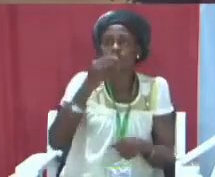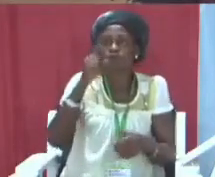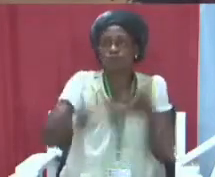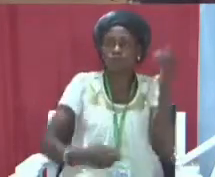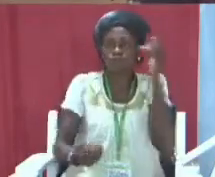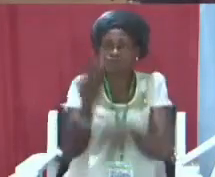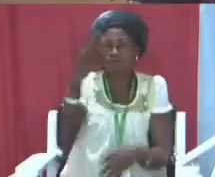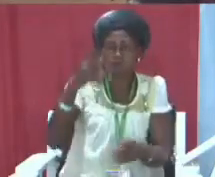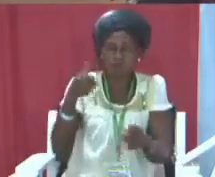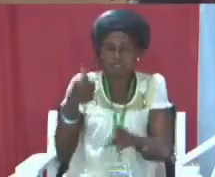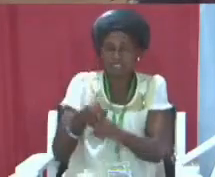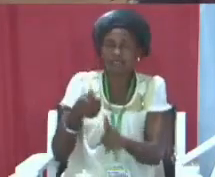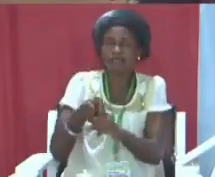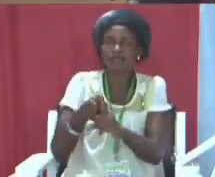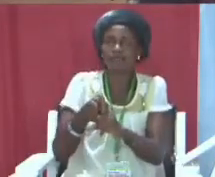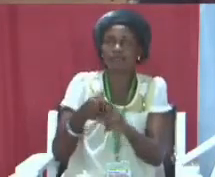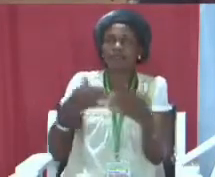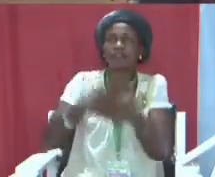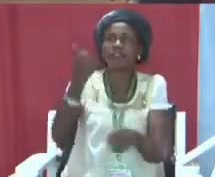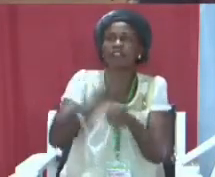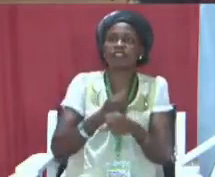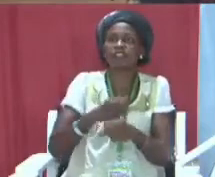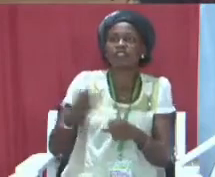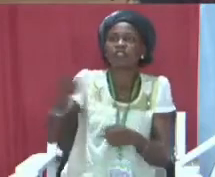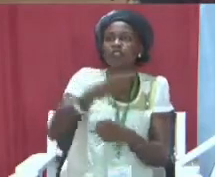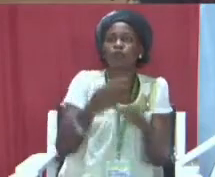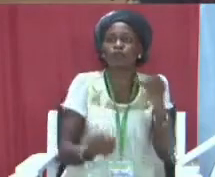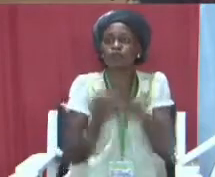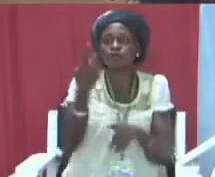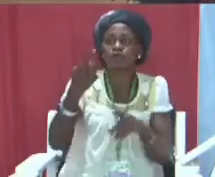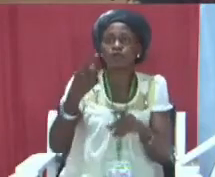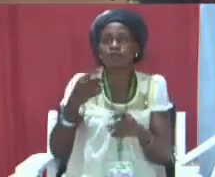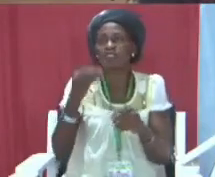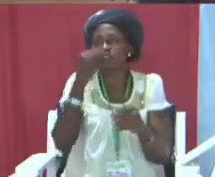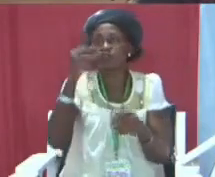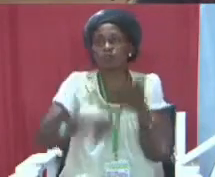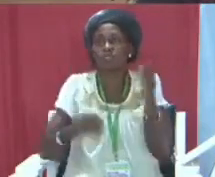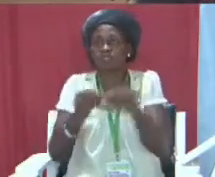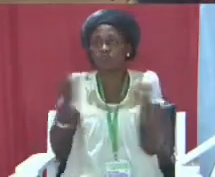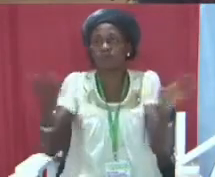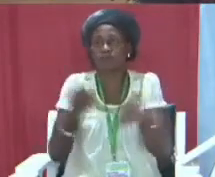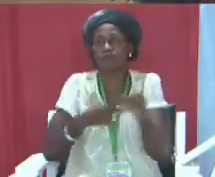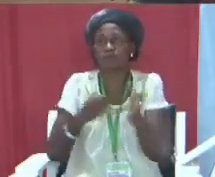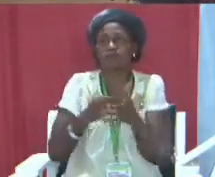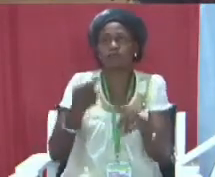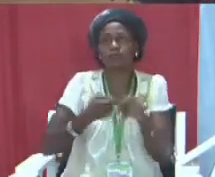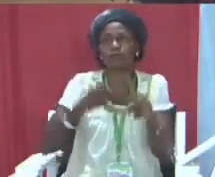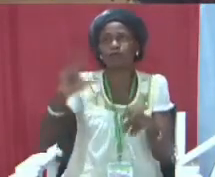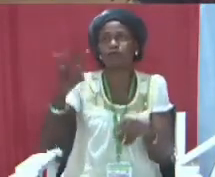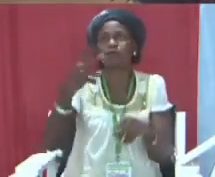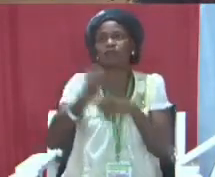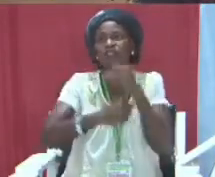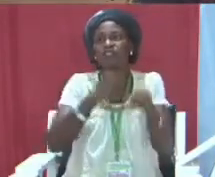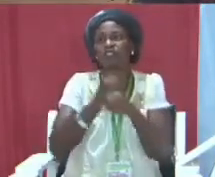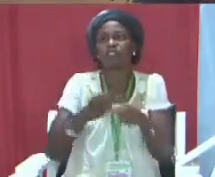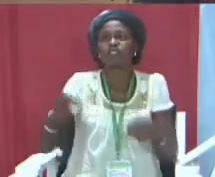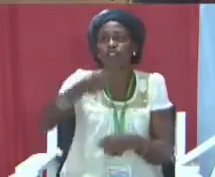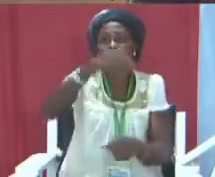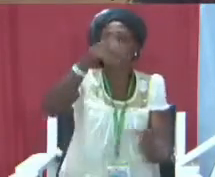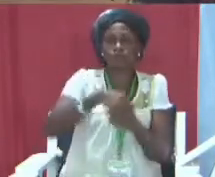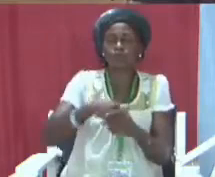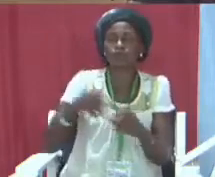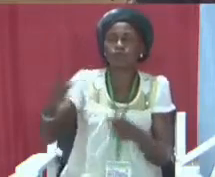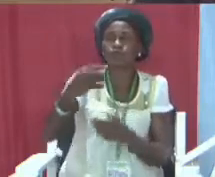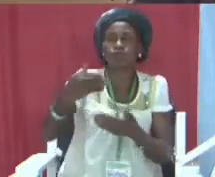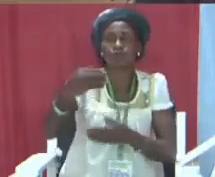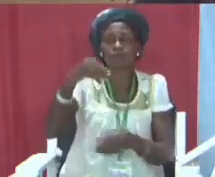itself. Next year you will eat what springs from it. But in the third year, you will sow, you will plant,